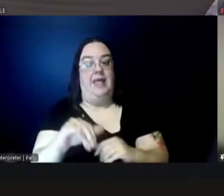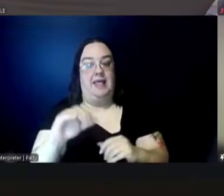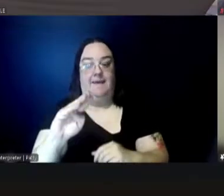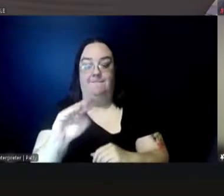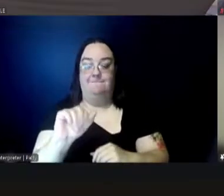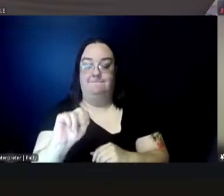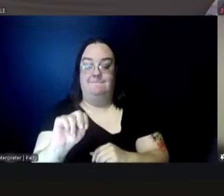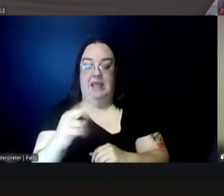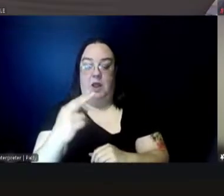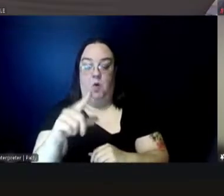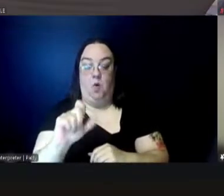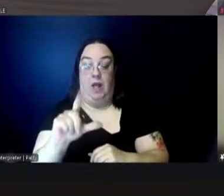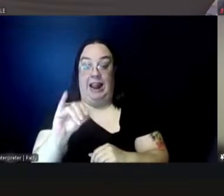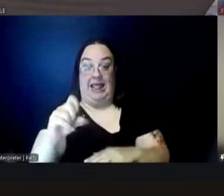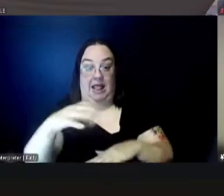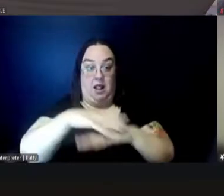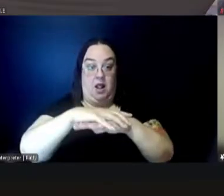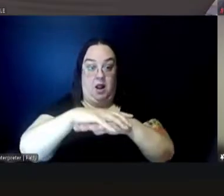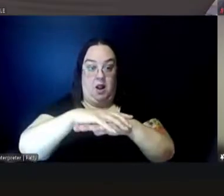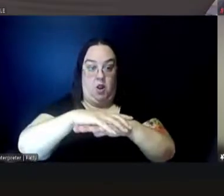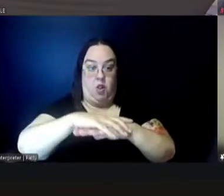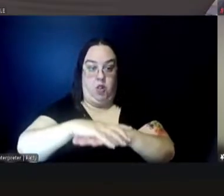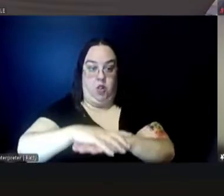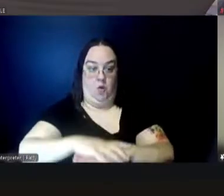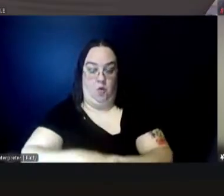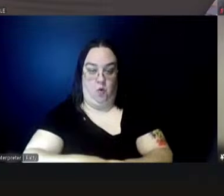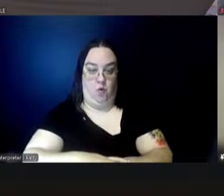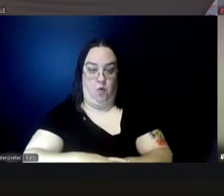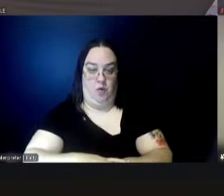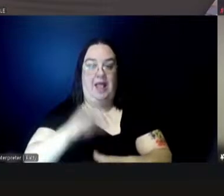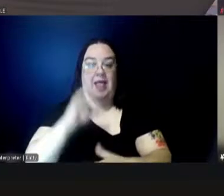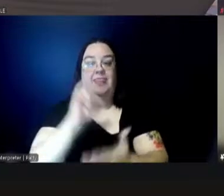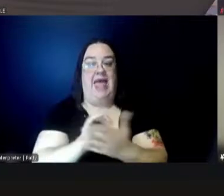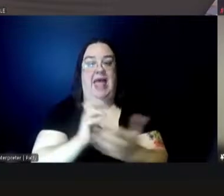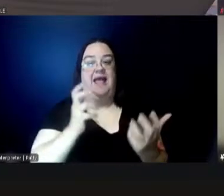lids actually takes it to what the design intent was on